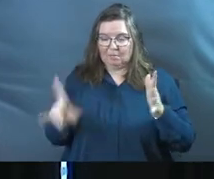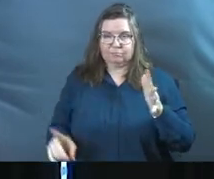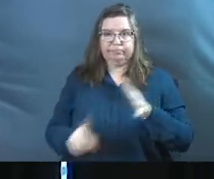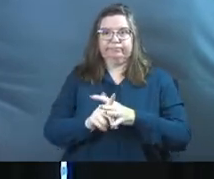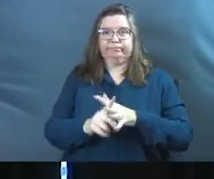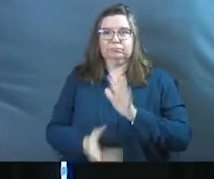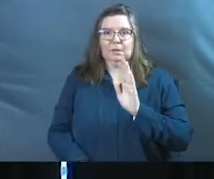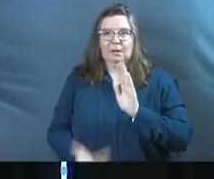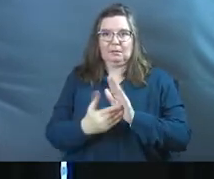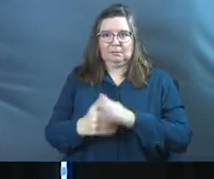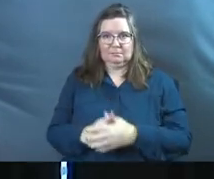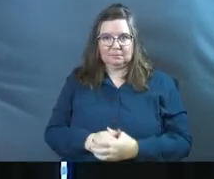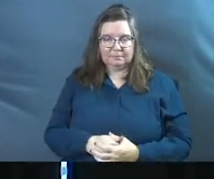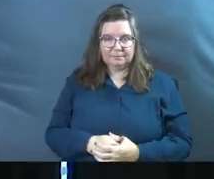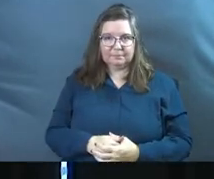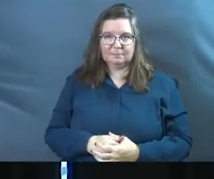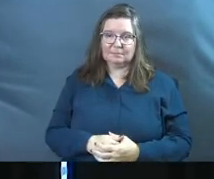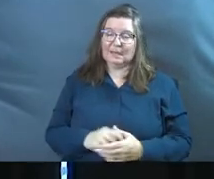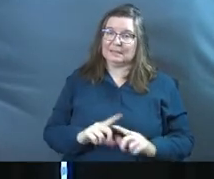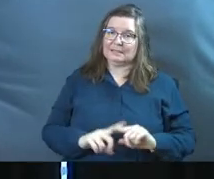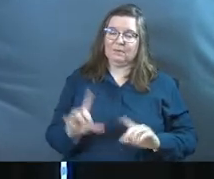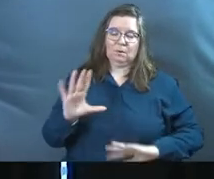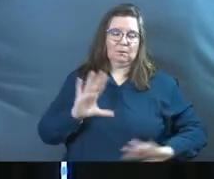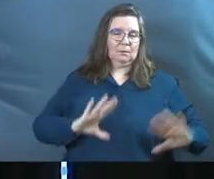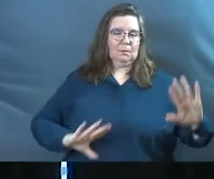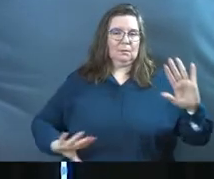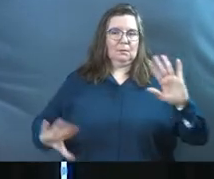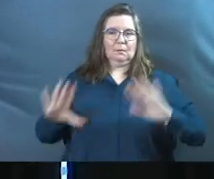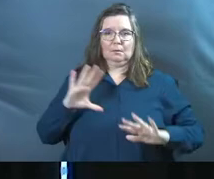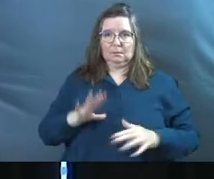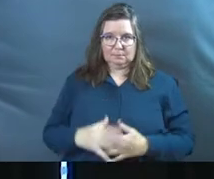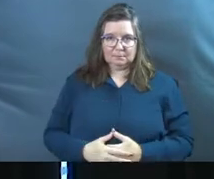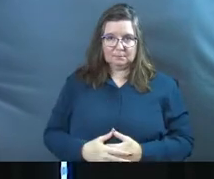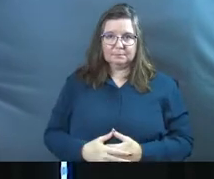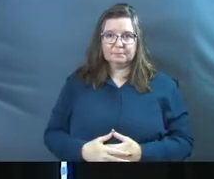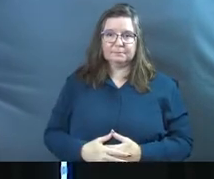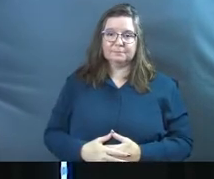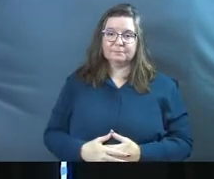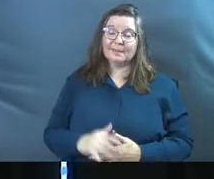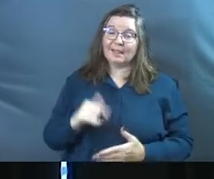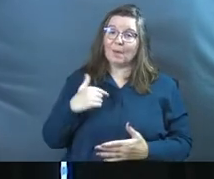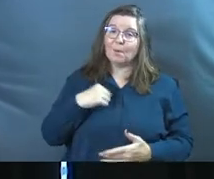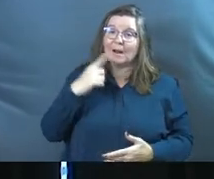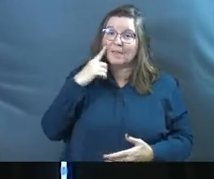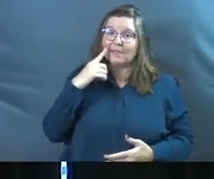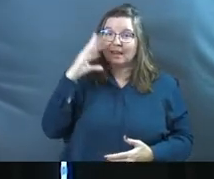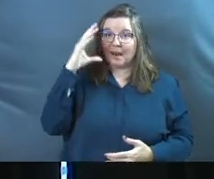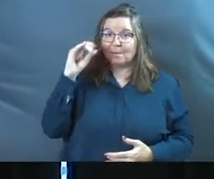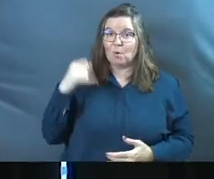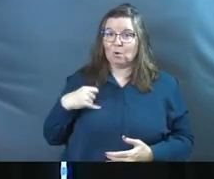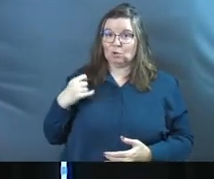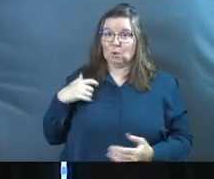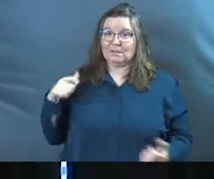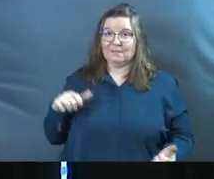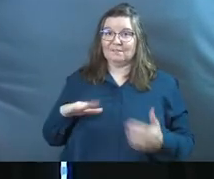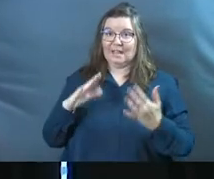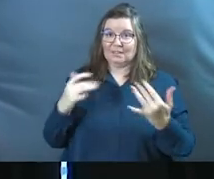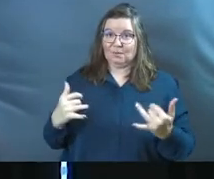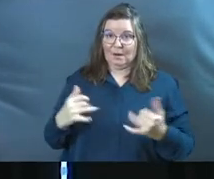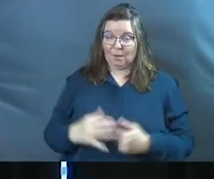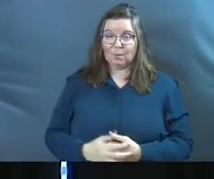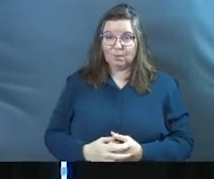are. And it's a whole different deal. And that's what I think our boy Joseph is facing right